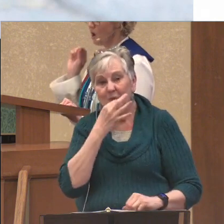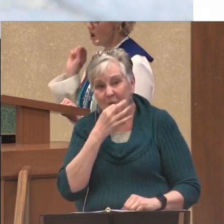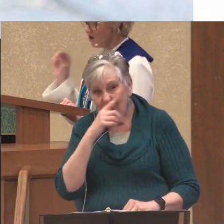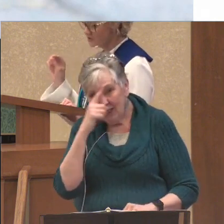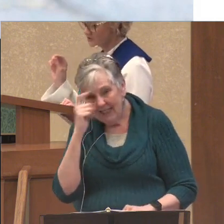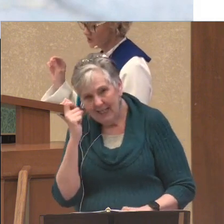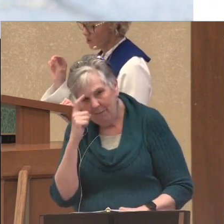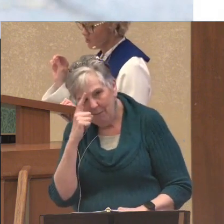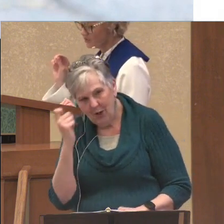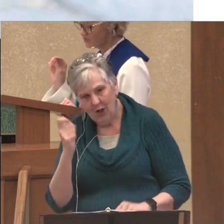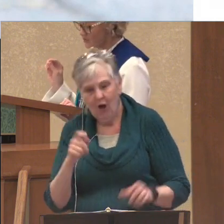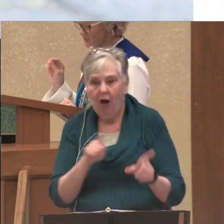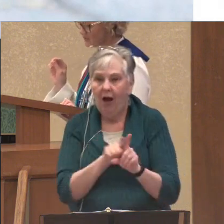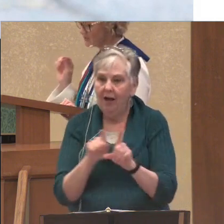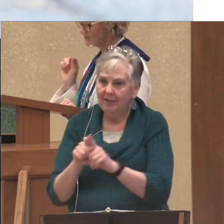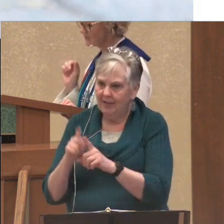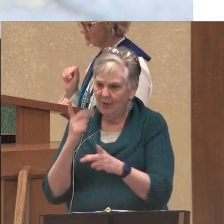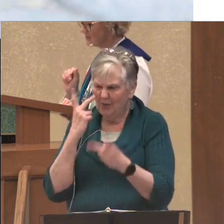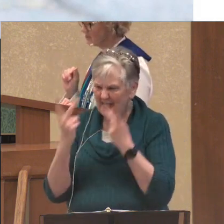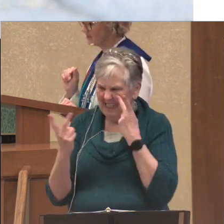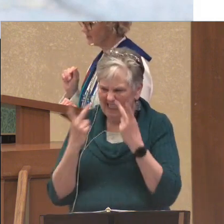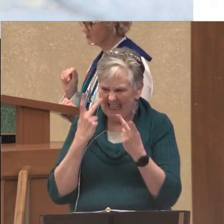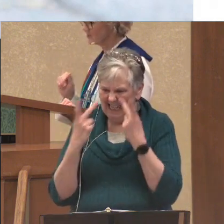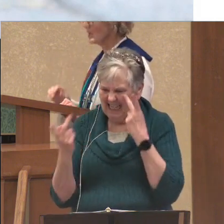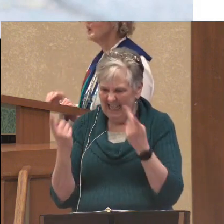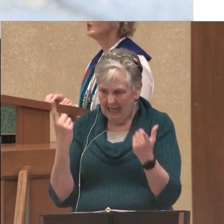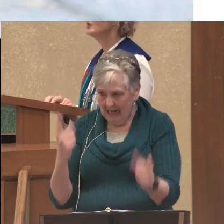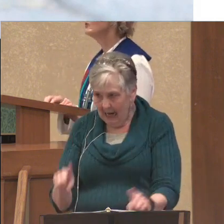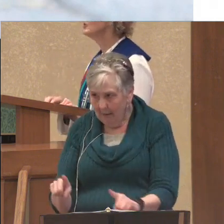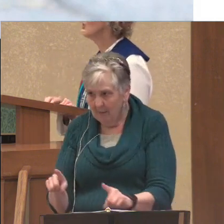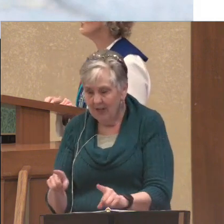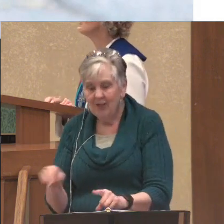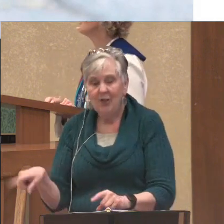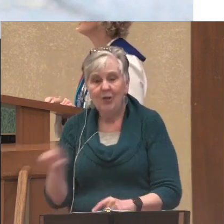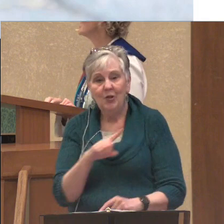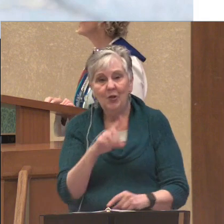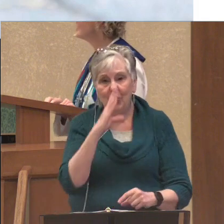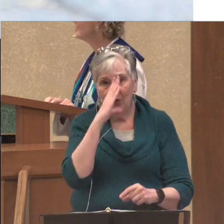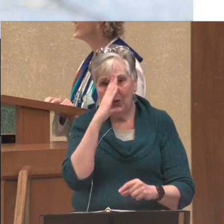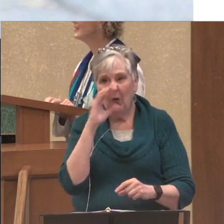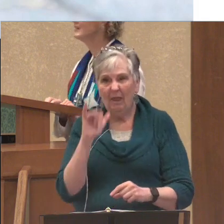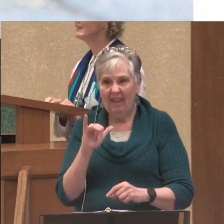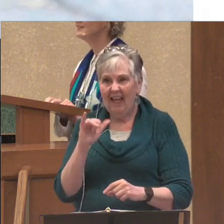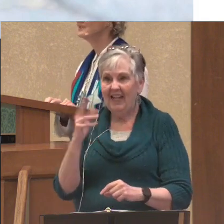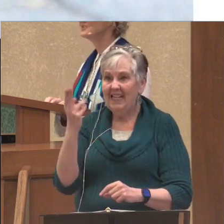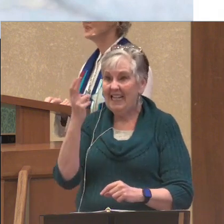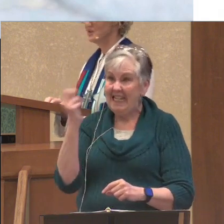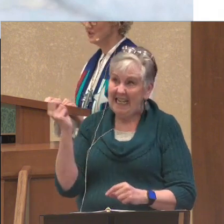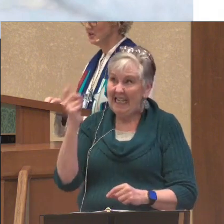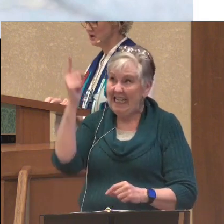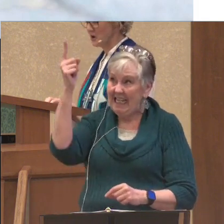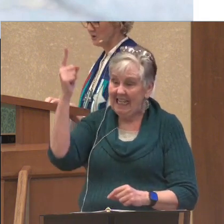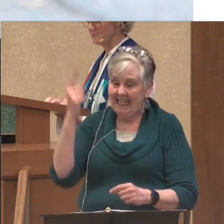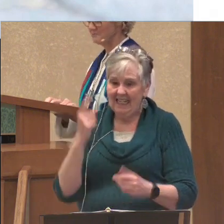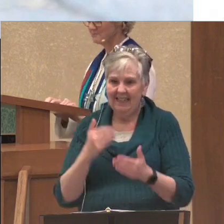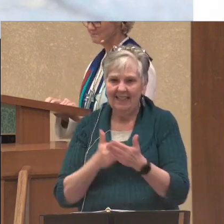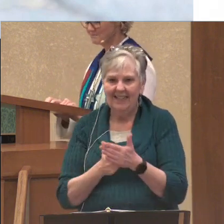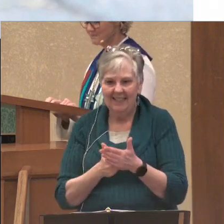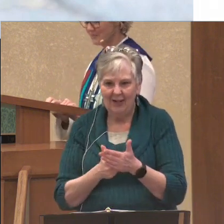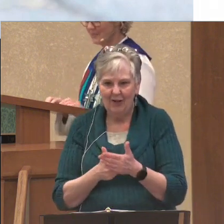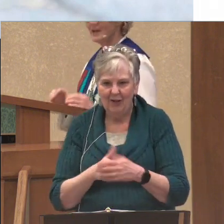So also, when you see these things taking place, you know that he is near.